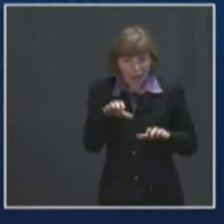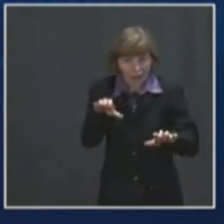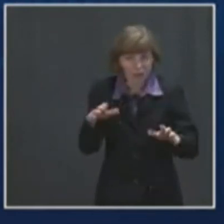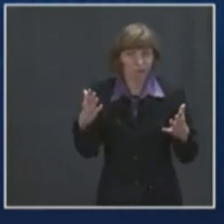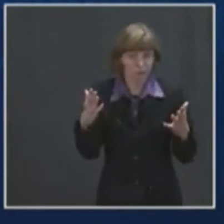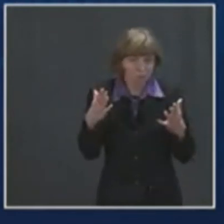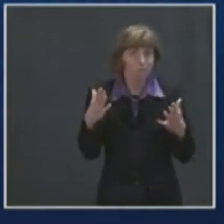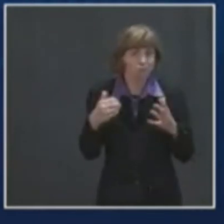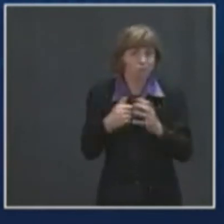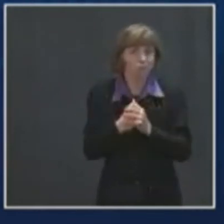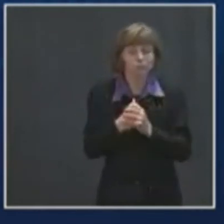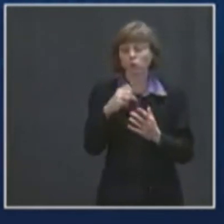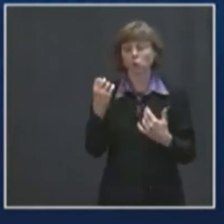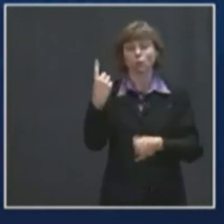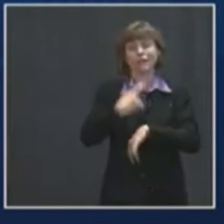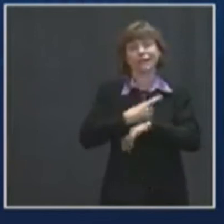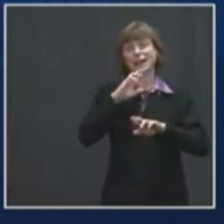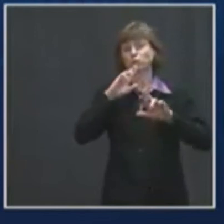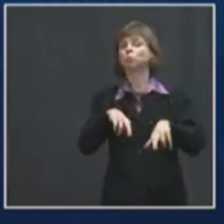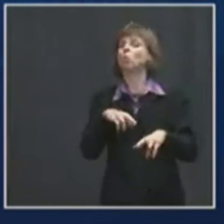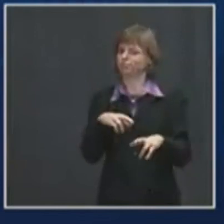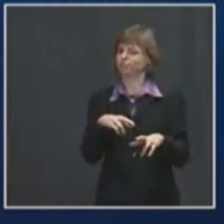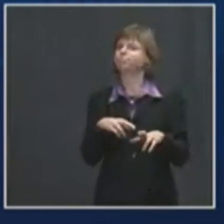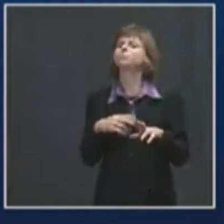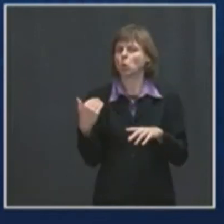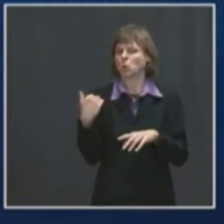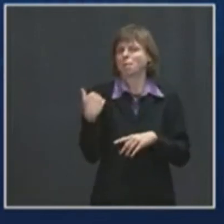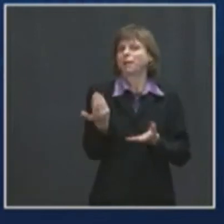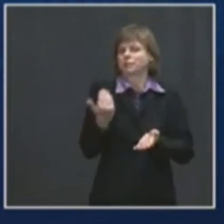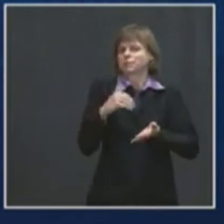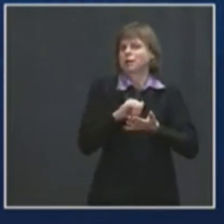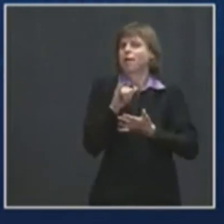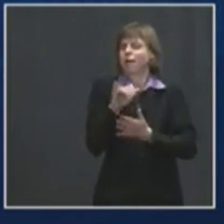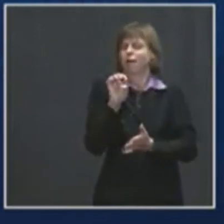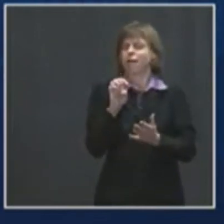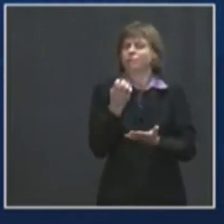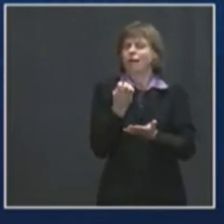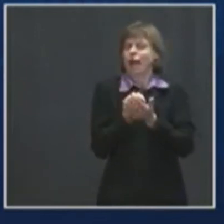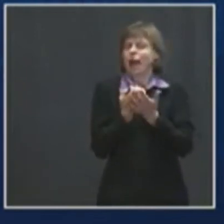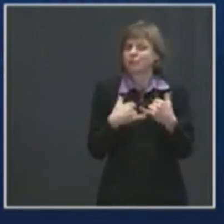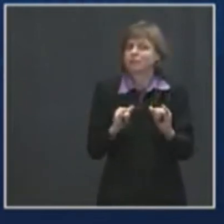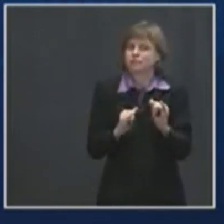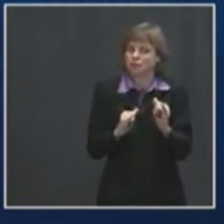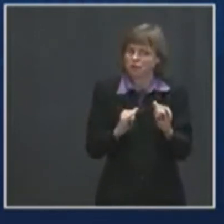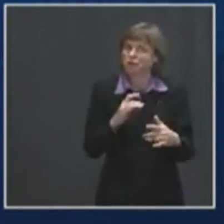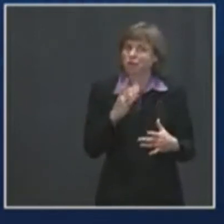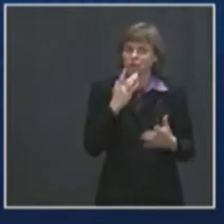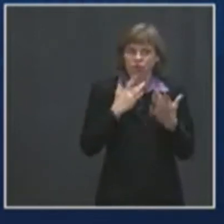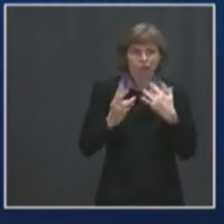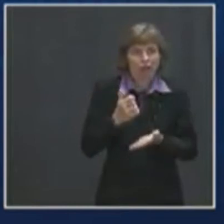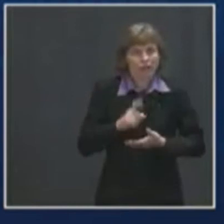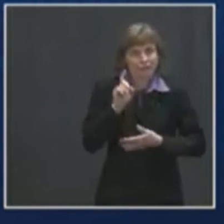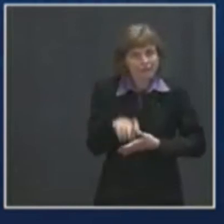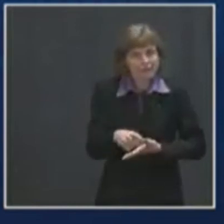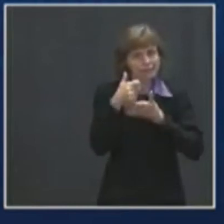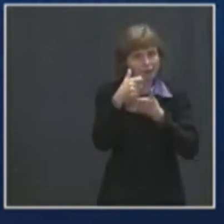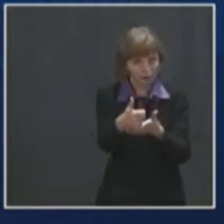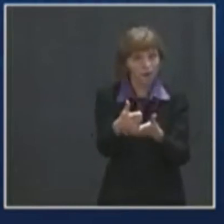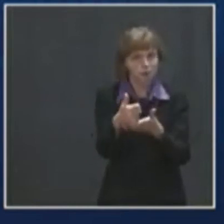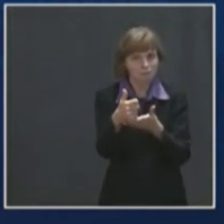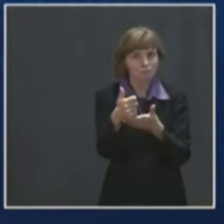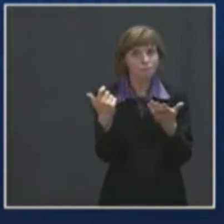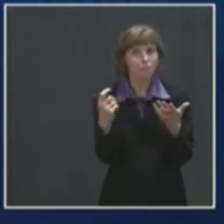yet another reminder that our economy is still climbing out of a hole deeper than that of the Great Recession and needs additional relief to ensure that the